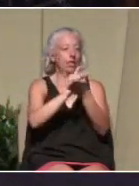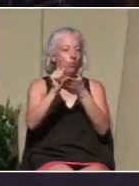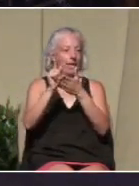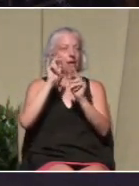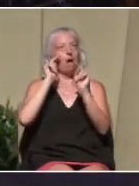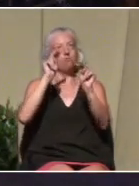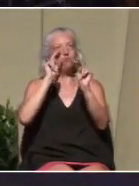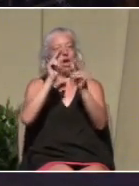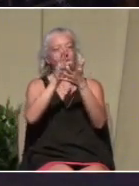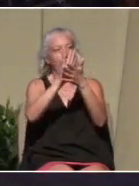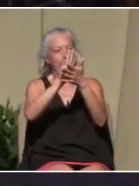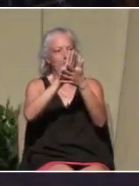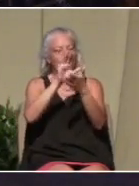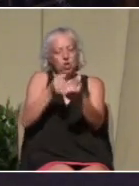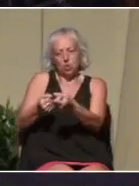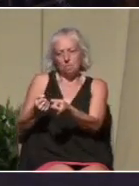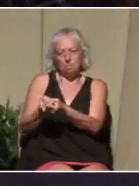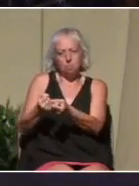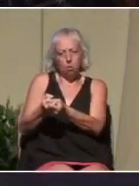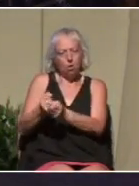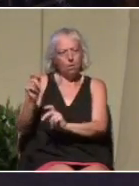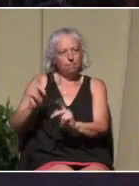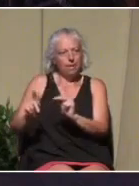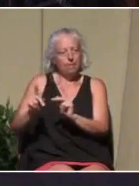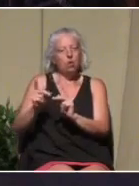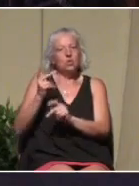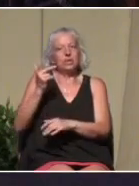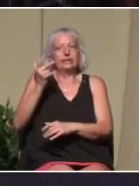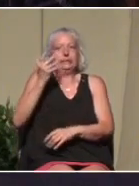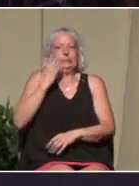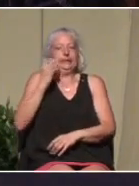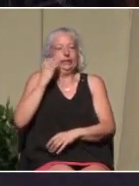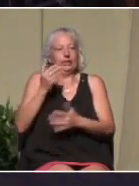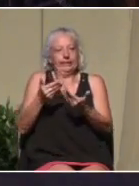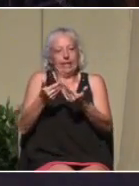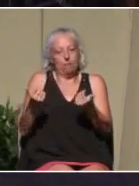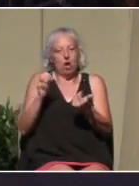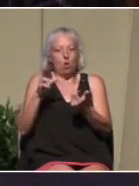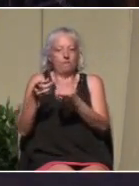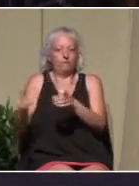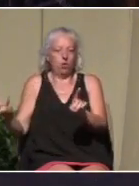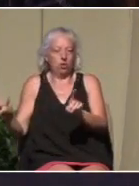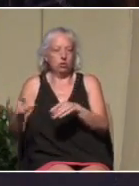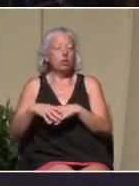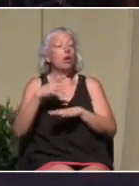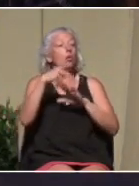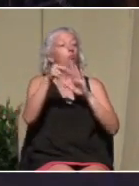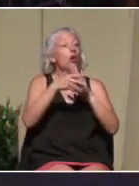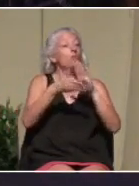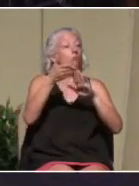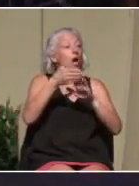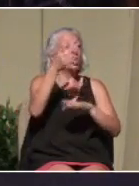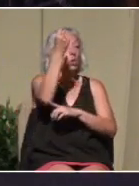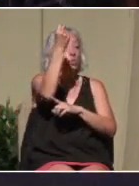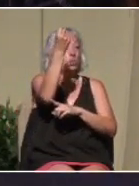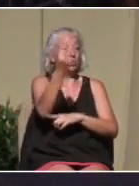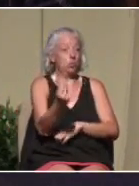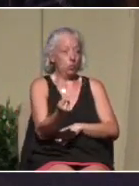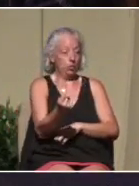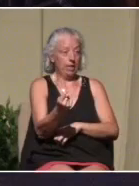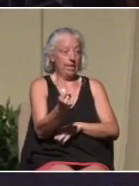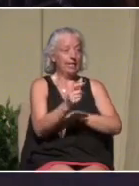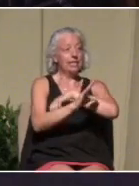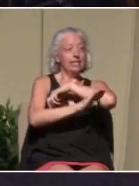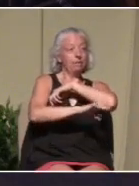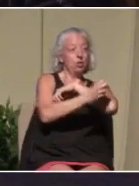for individuals going through a separation or a divorce. The program will run on Tuesday nights from September 12th through